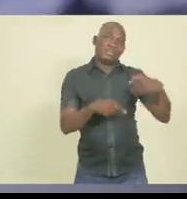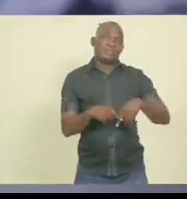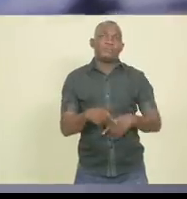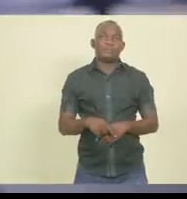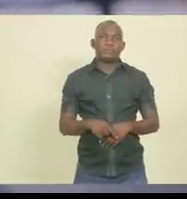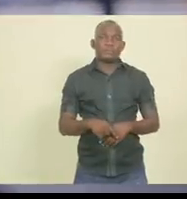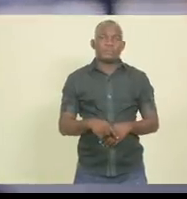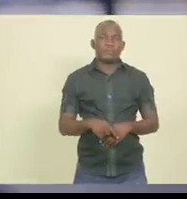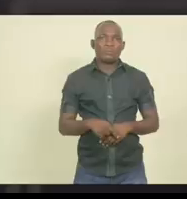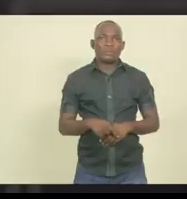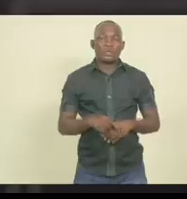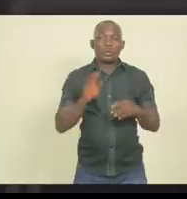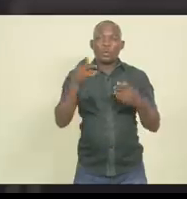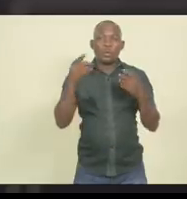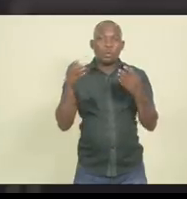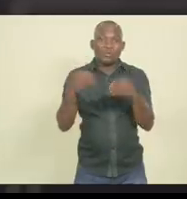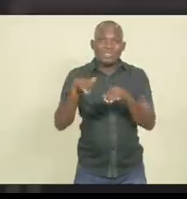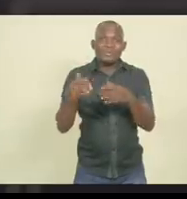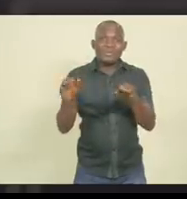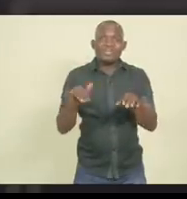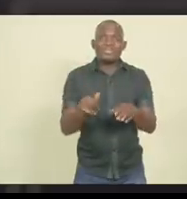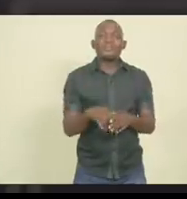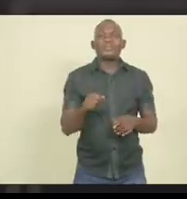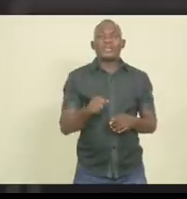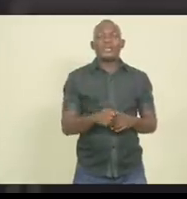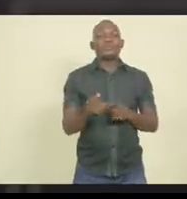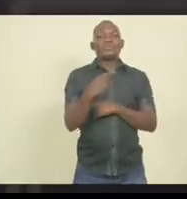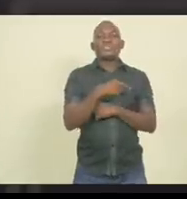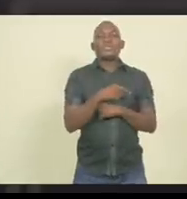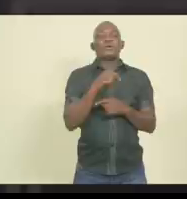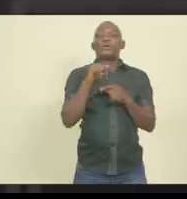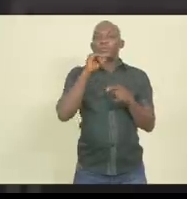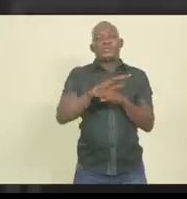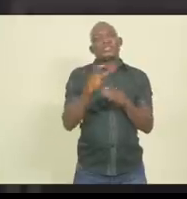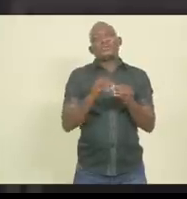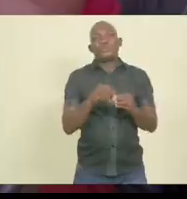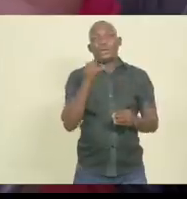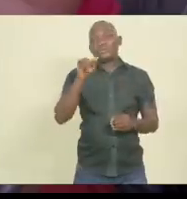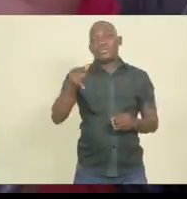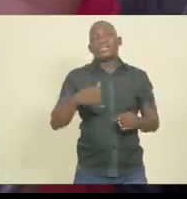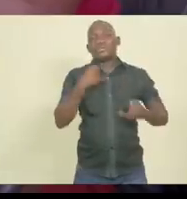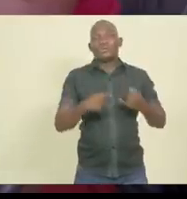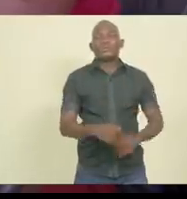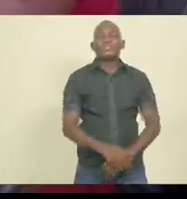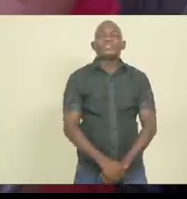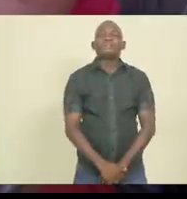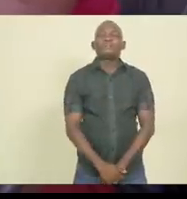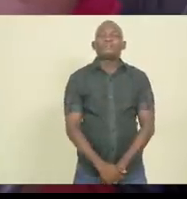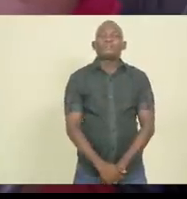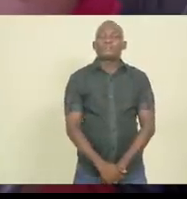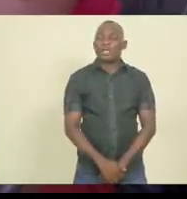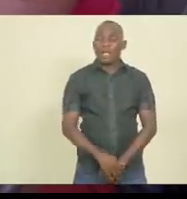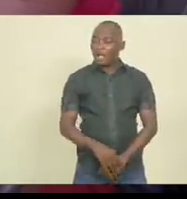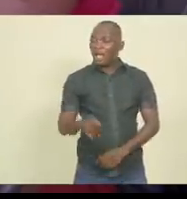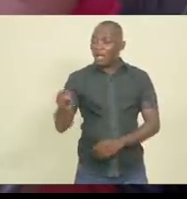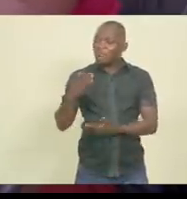Is he always like this in your office? Trust me. This is actually a slow day. That's why you're here like this. Charlie, you're doing